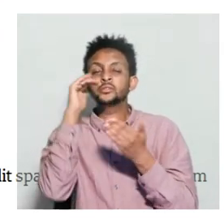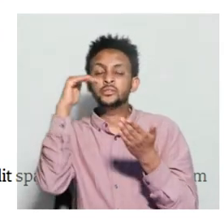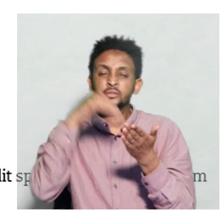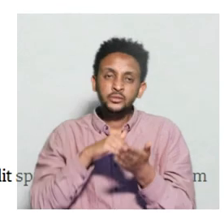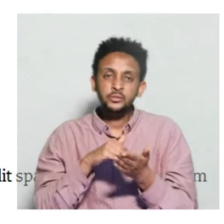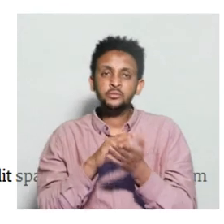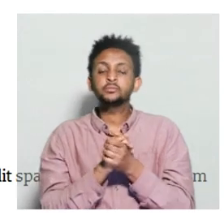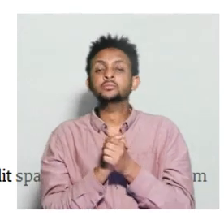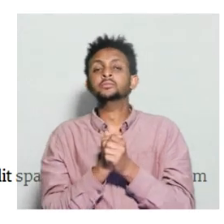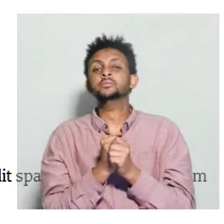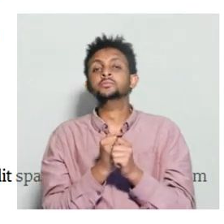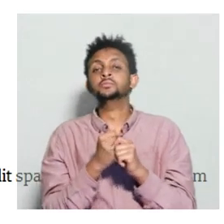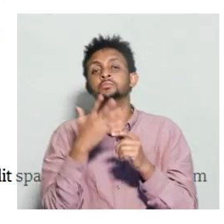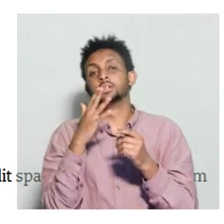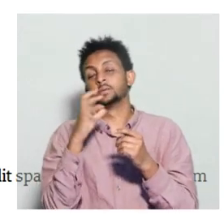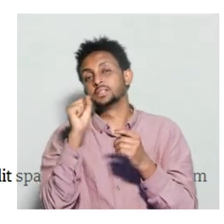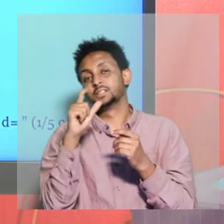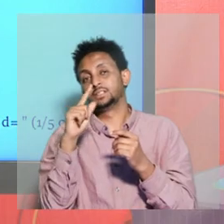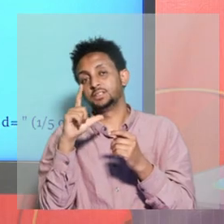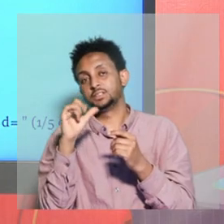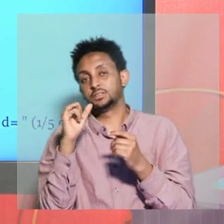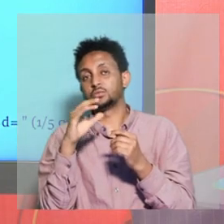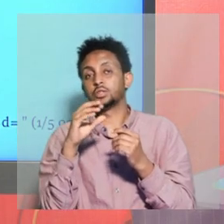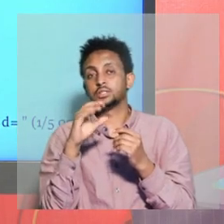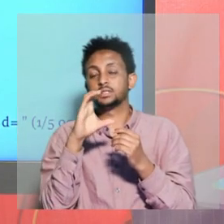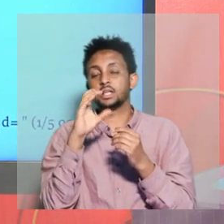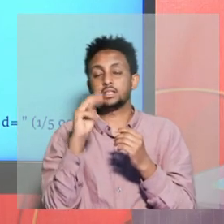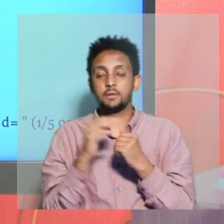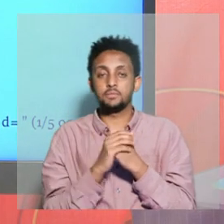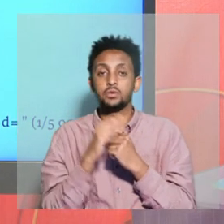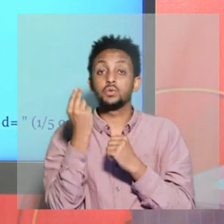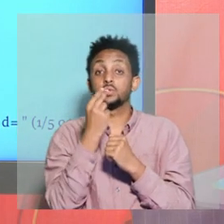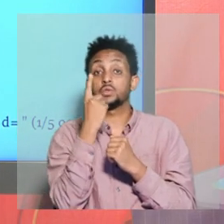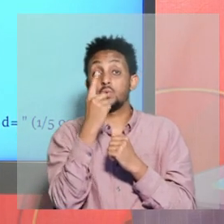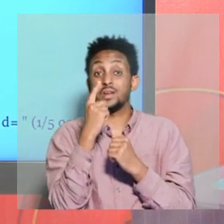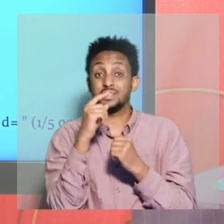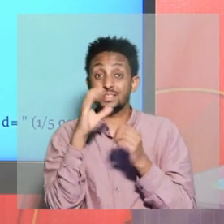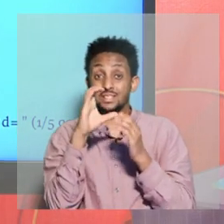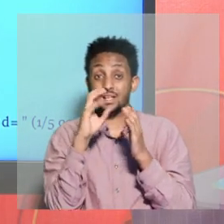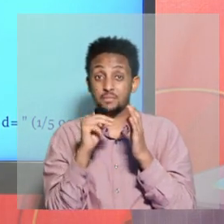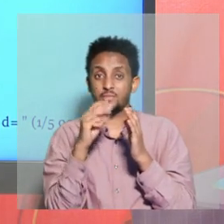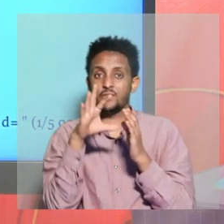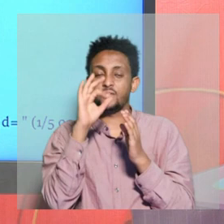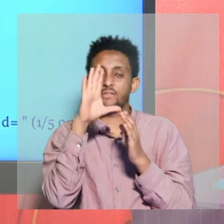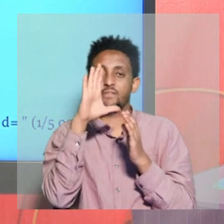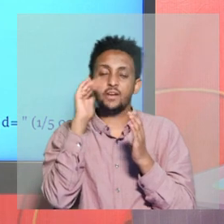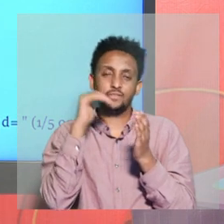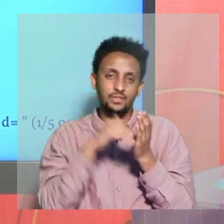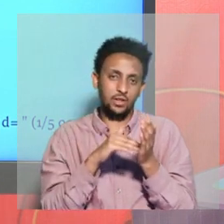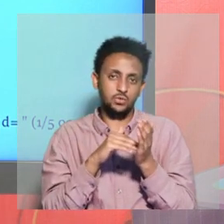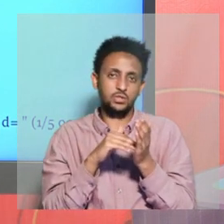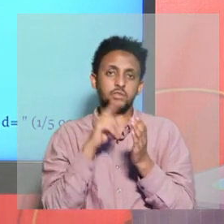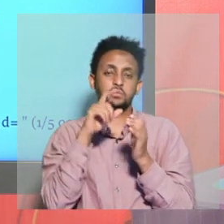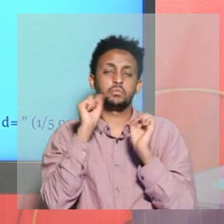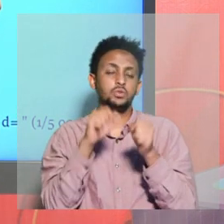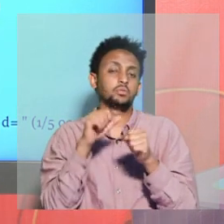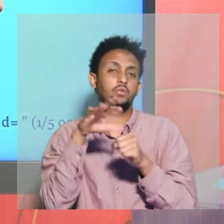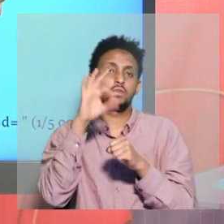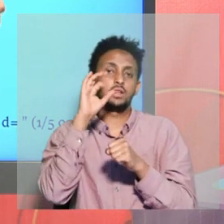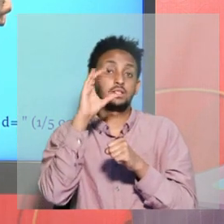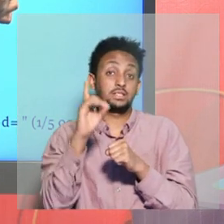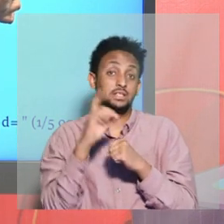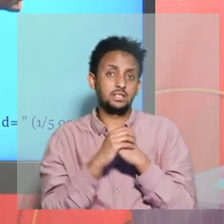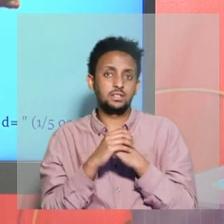5,000 grooves or slits per centimeter. So within 1 centimeter, if you find 5,000 slits, it's possible to find